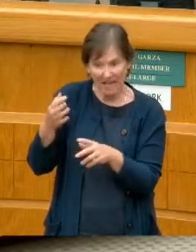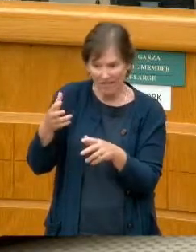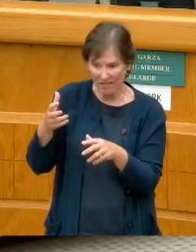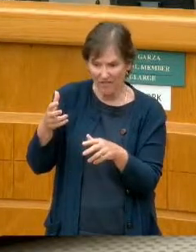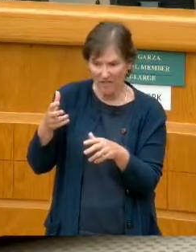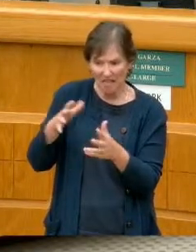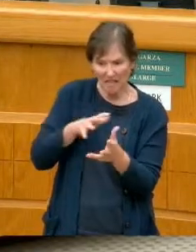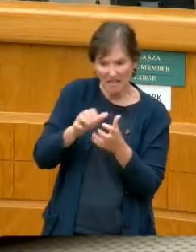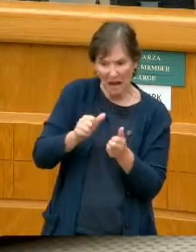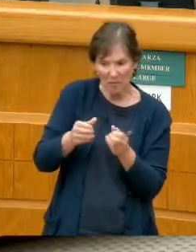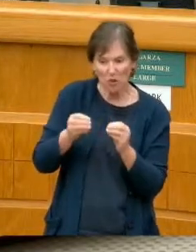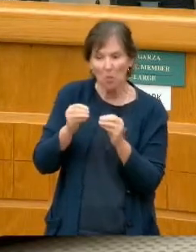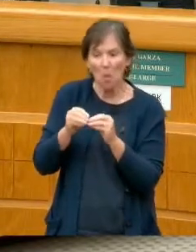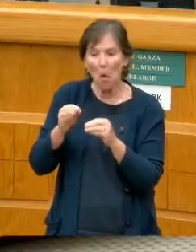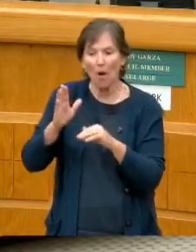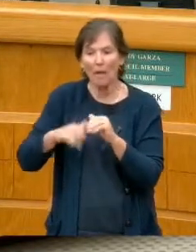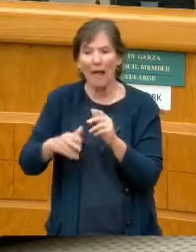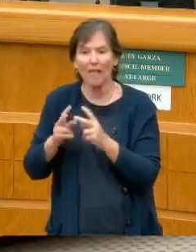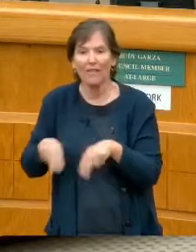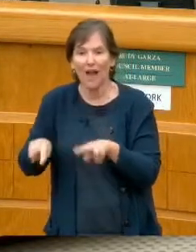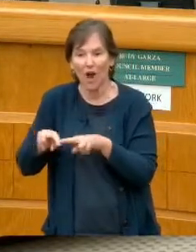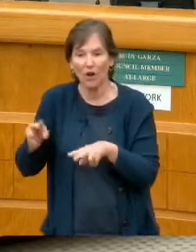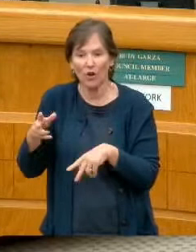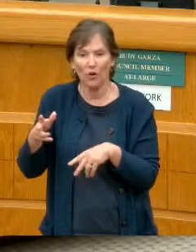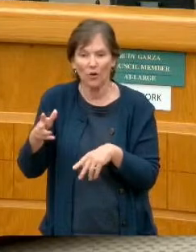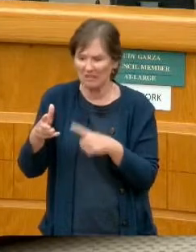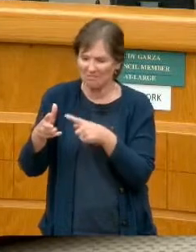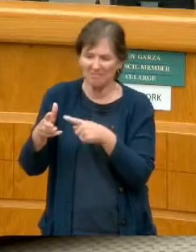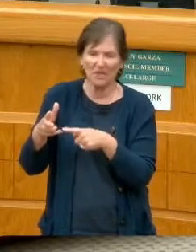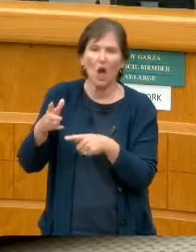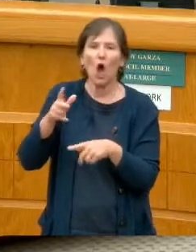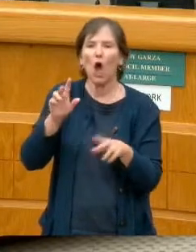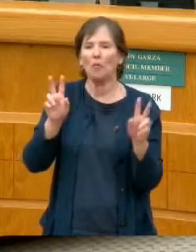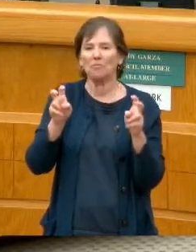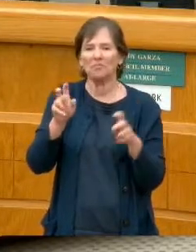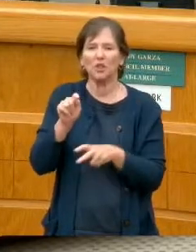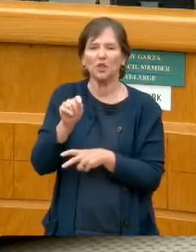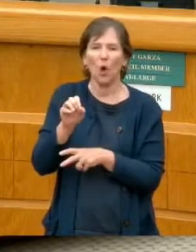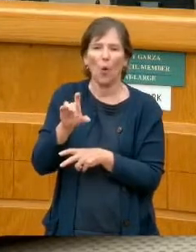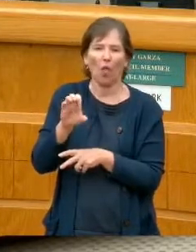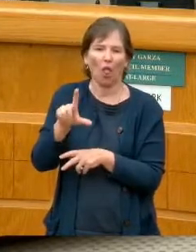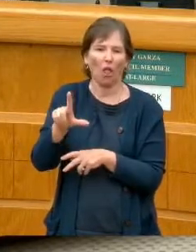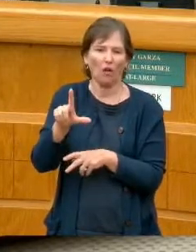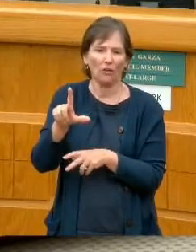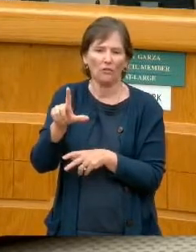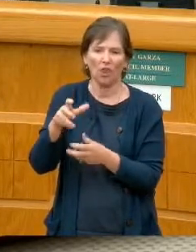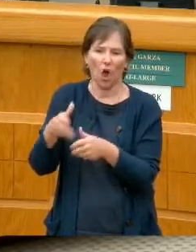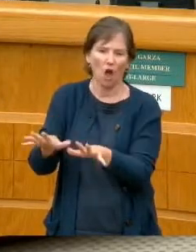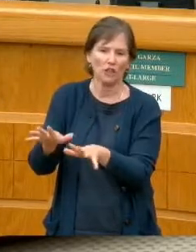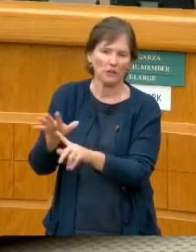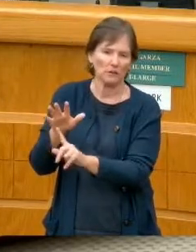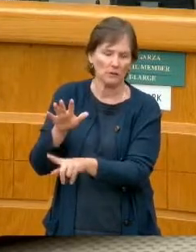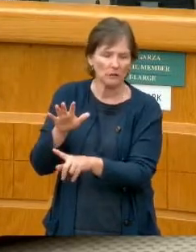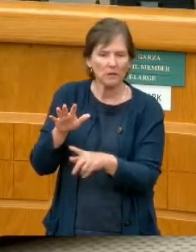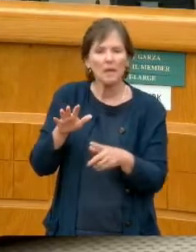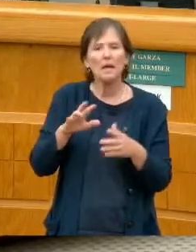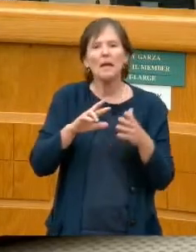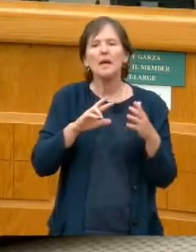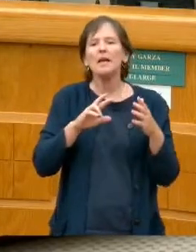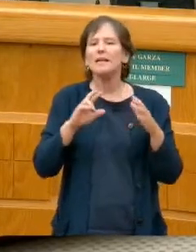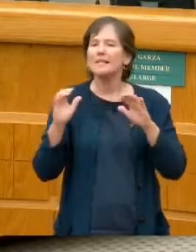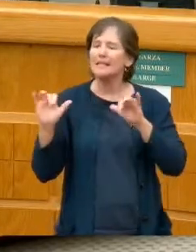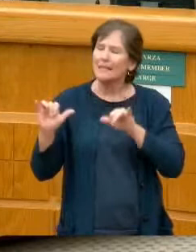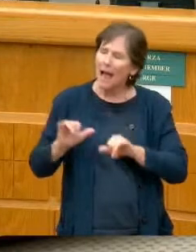even in the car scenario, if you had a car that was 10 years old, you've got to compare that repair cost to